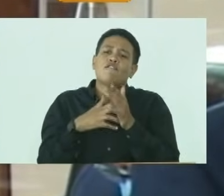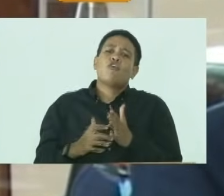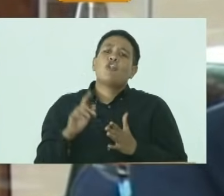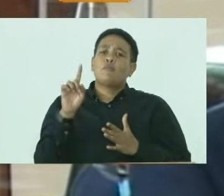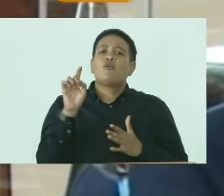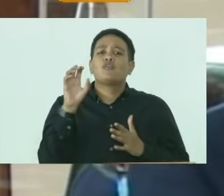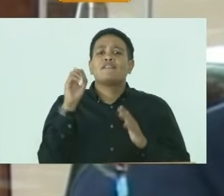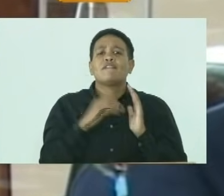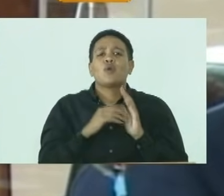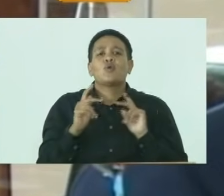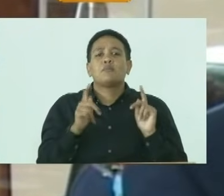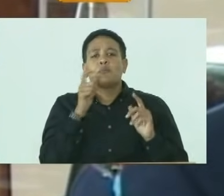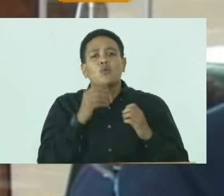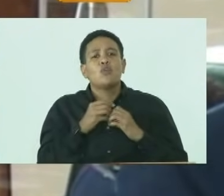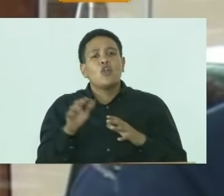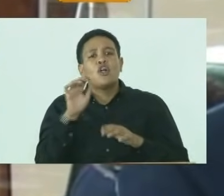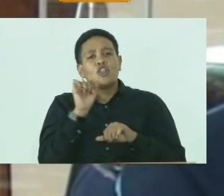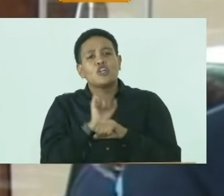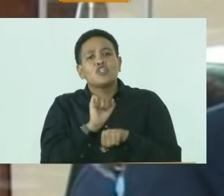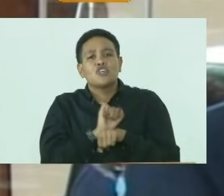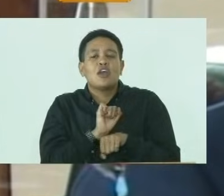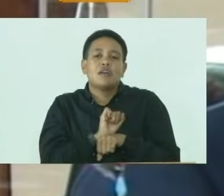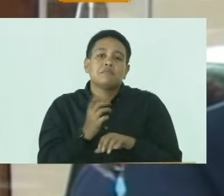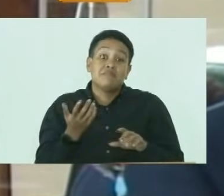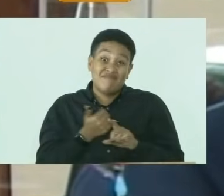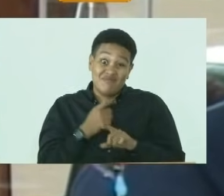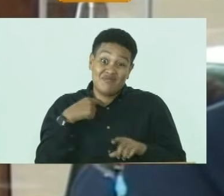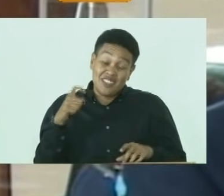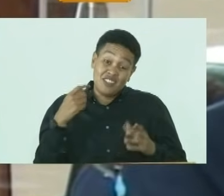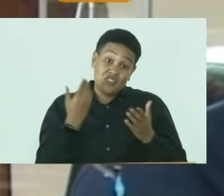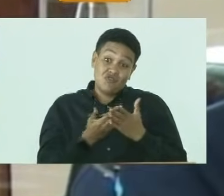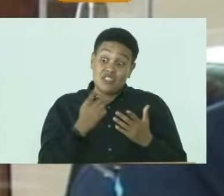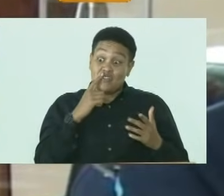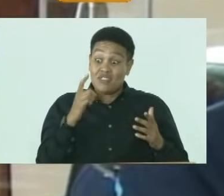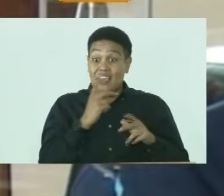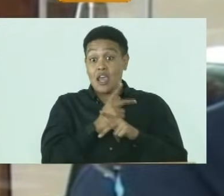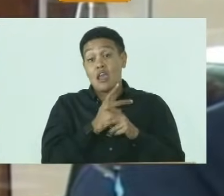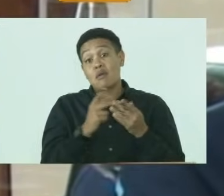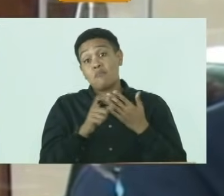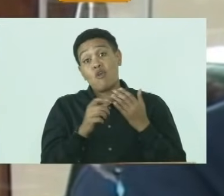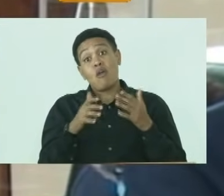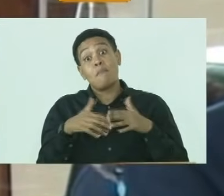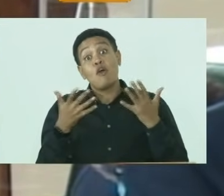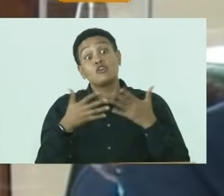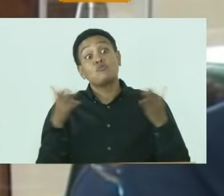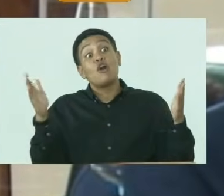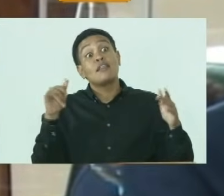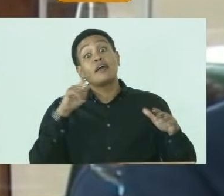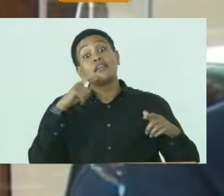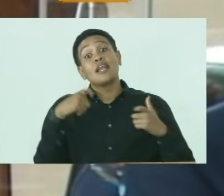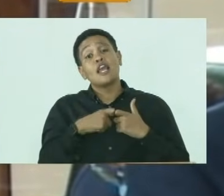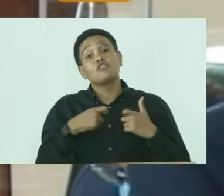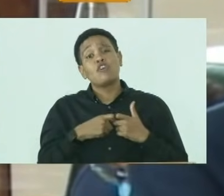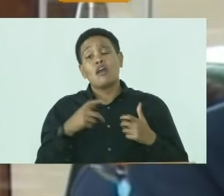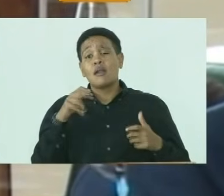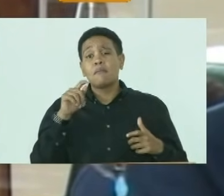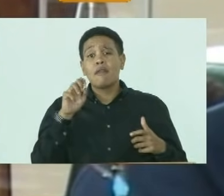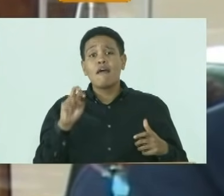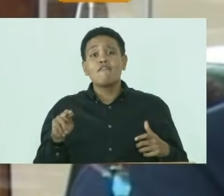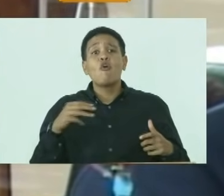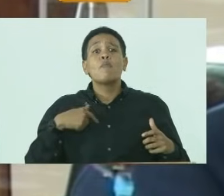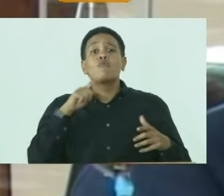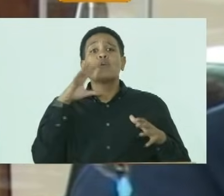had lost their jobs, and we needed to reach them. But the CARE program was much broader than the electronic platform, and it